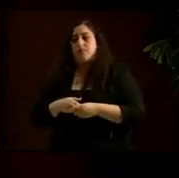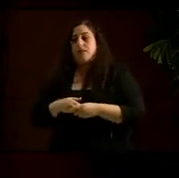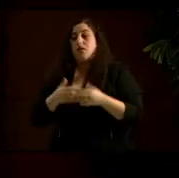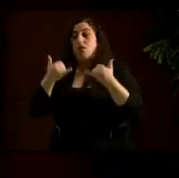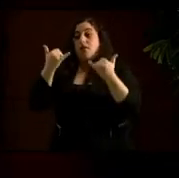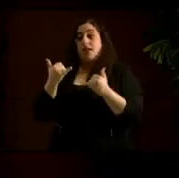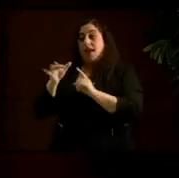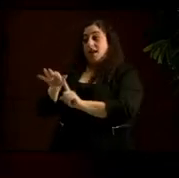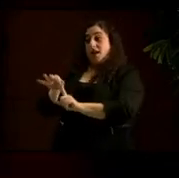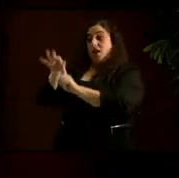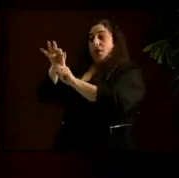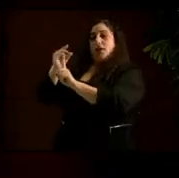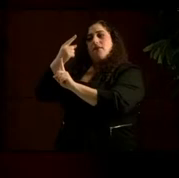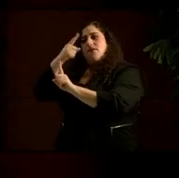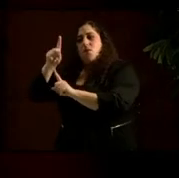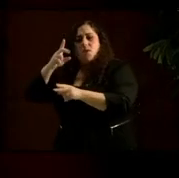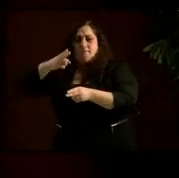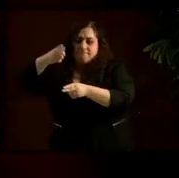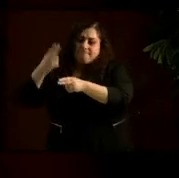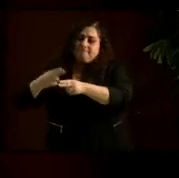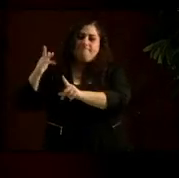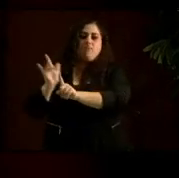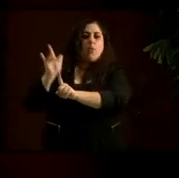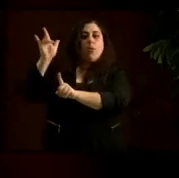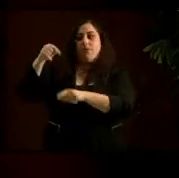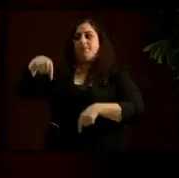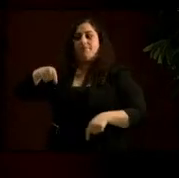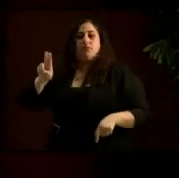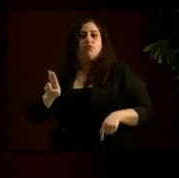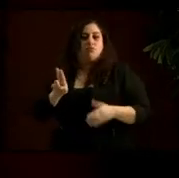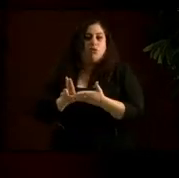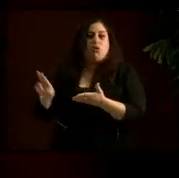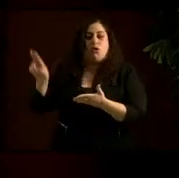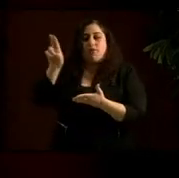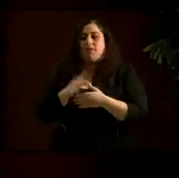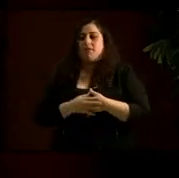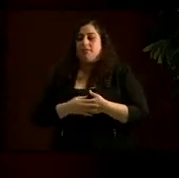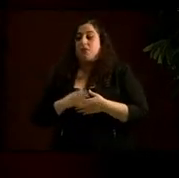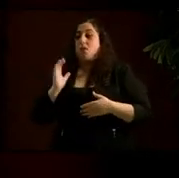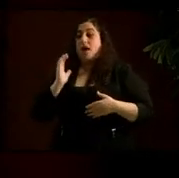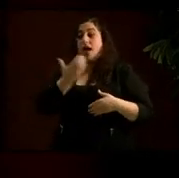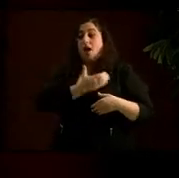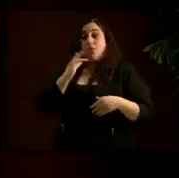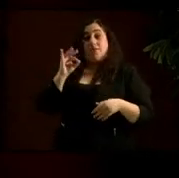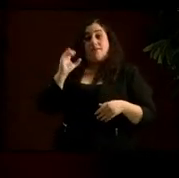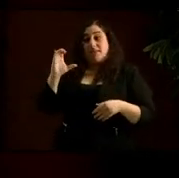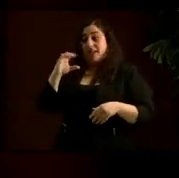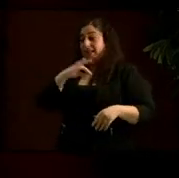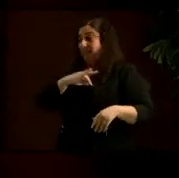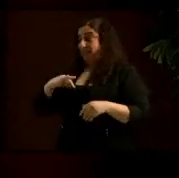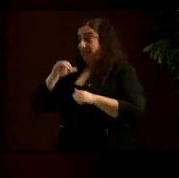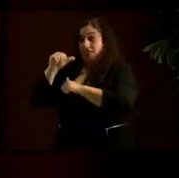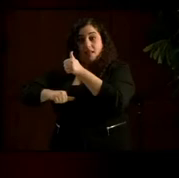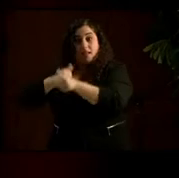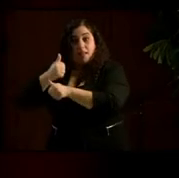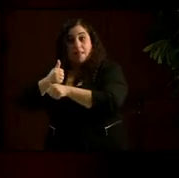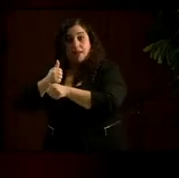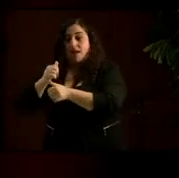defining. Moreover, our faculty, staff, and alumni strive to make the world a better place in tangible ways every